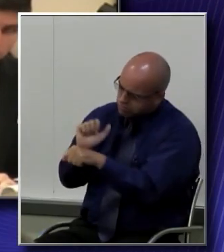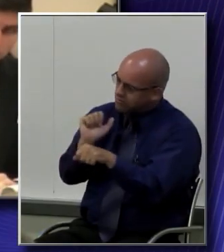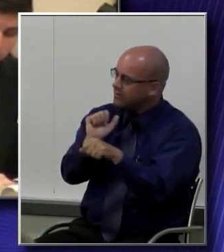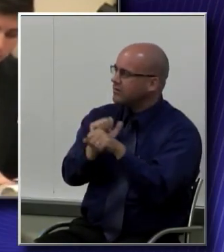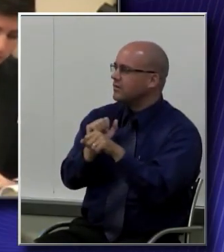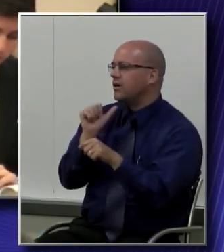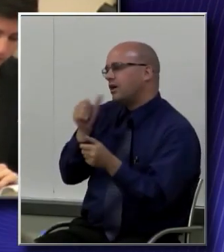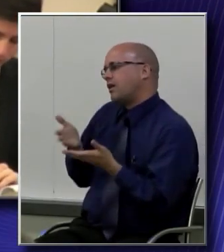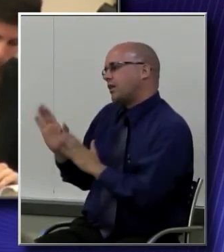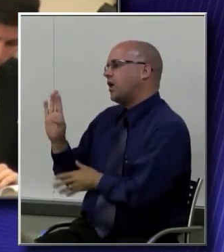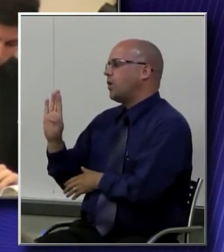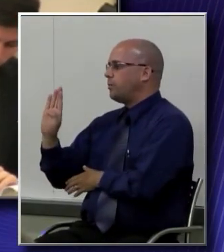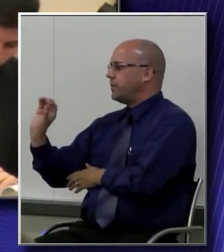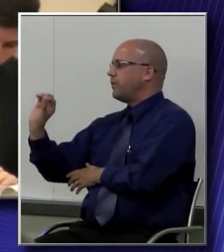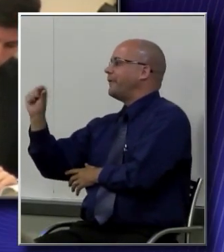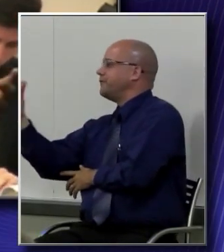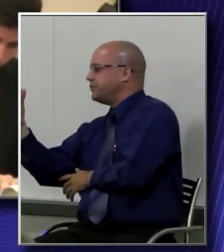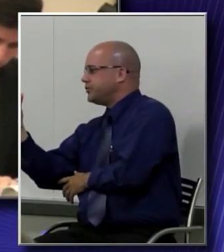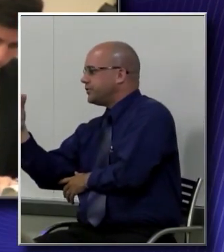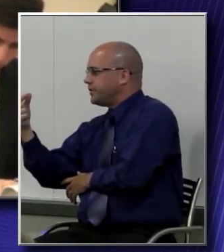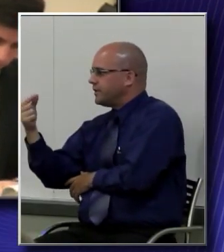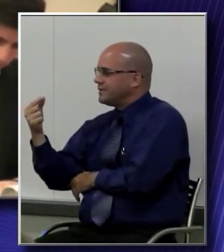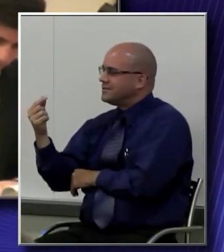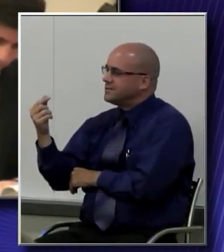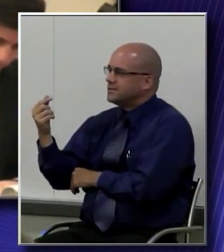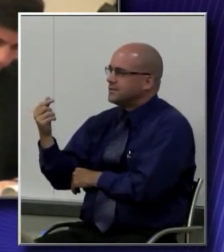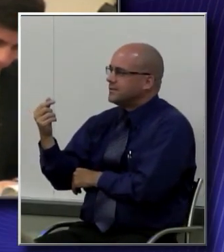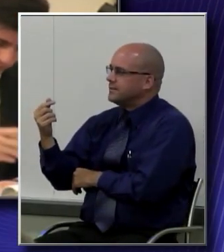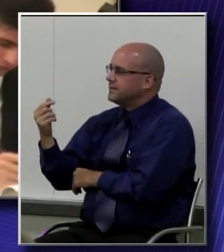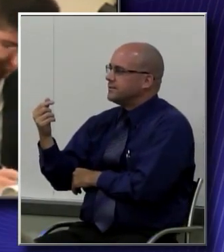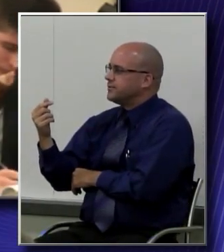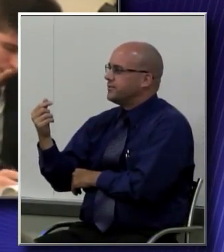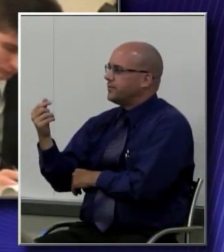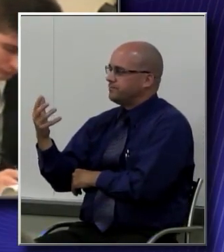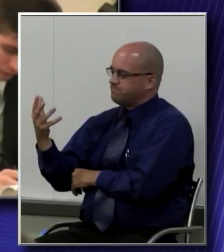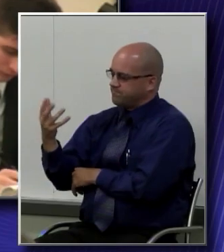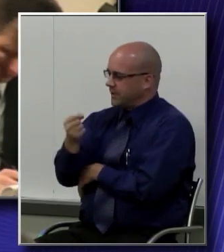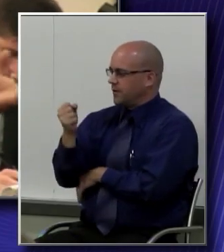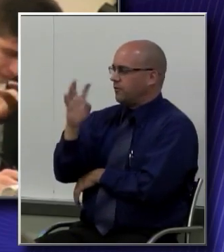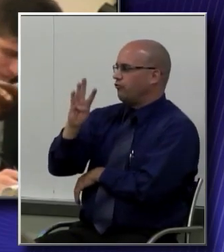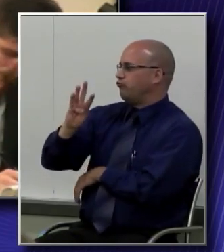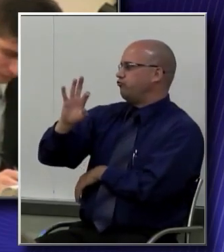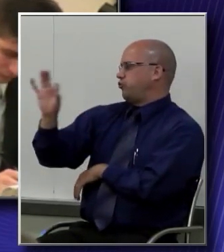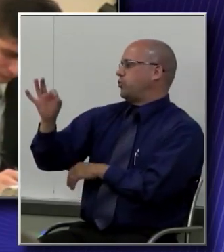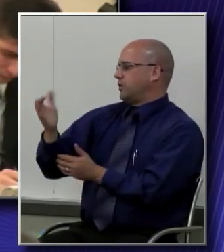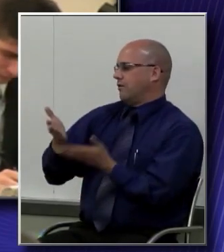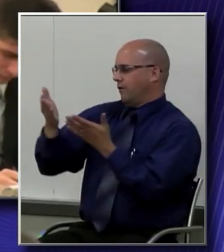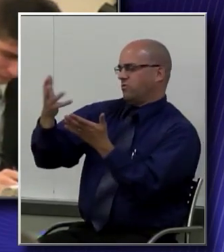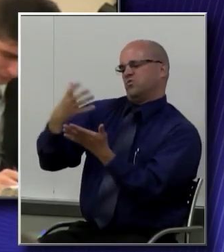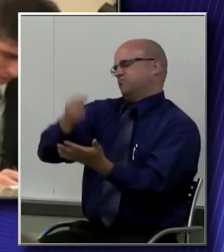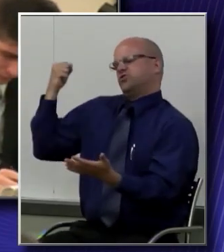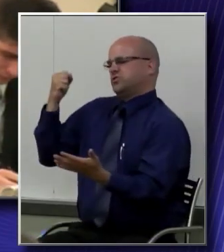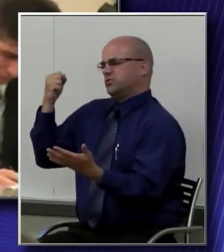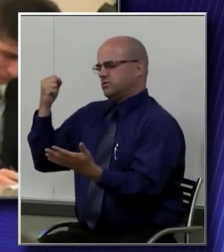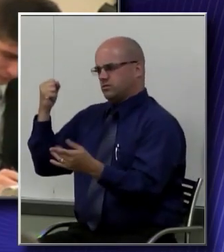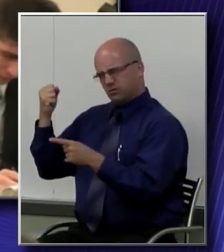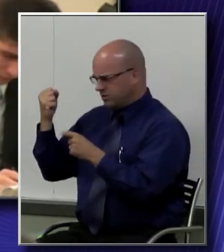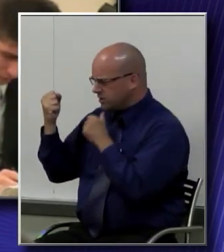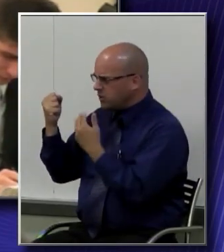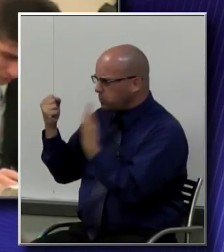of Governors eliminate 49 offerings at across the UNC system. That's not